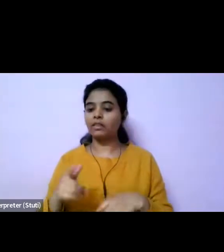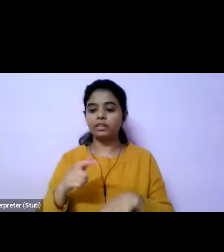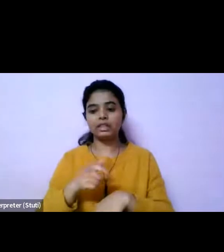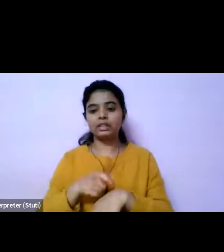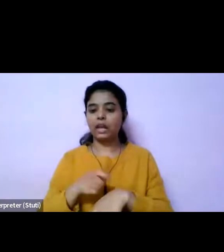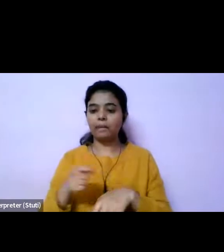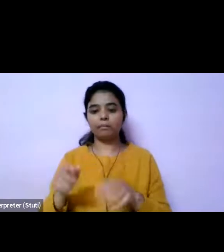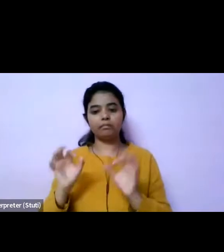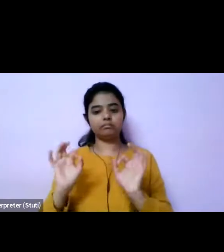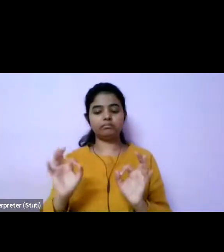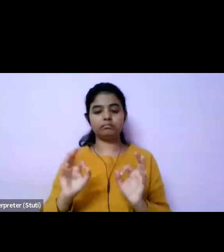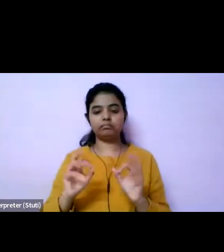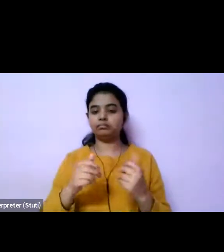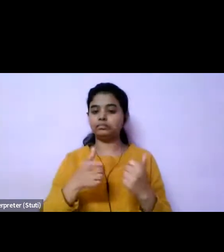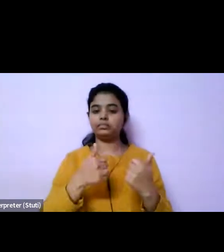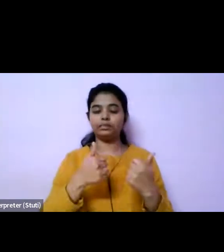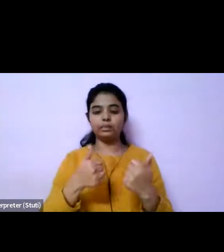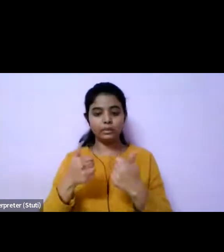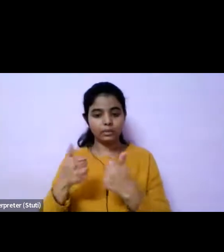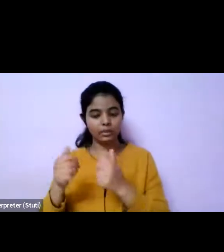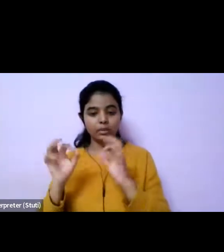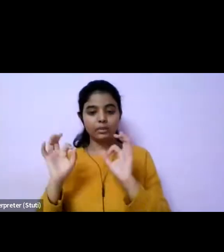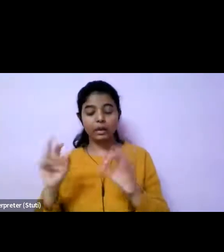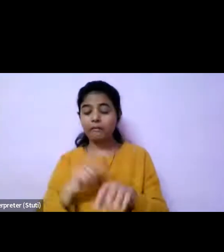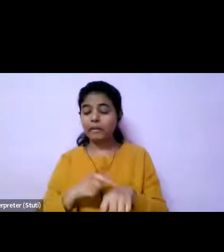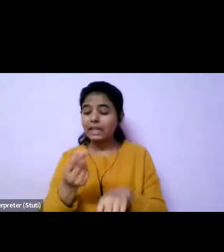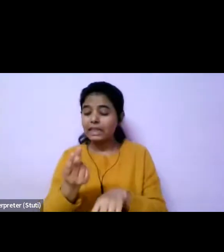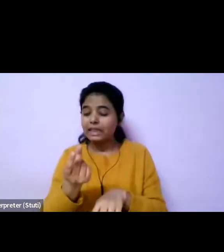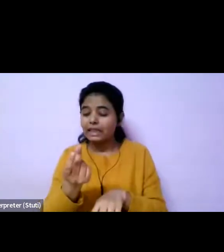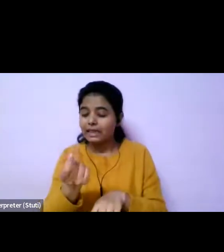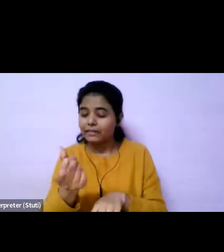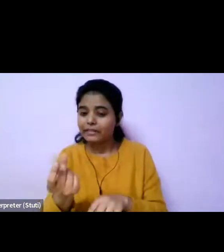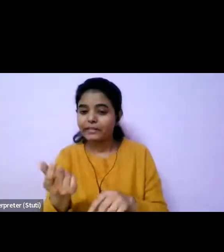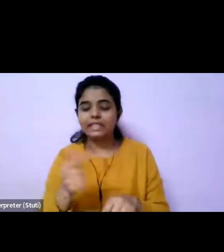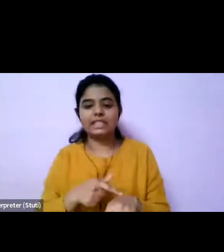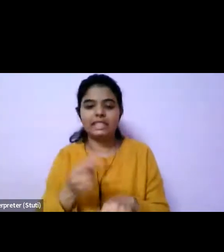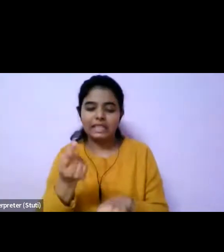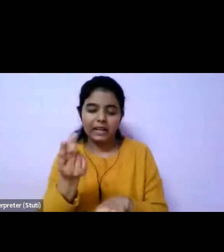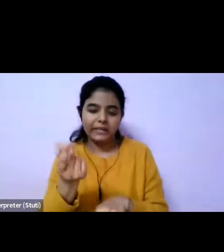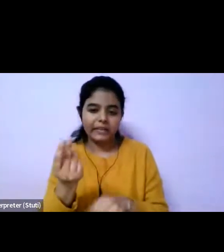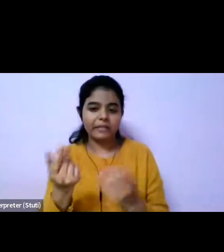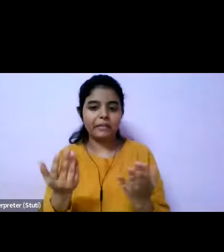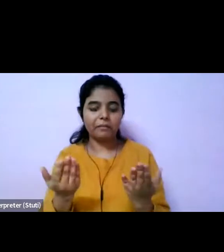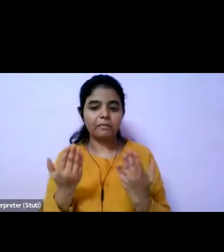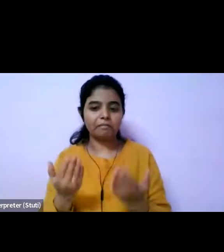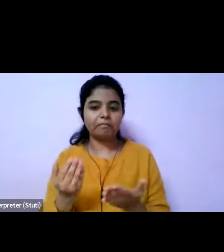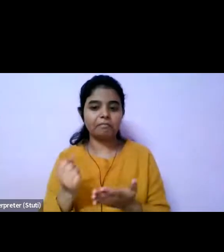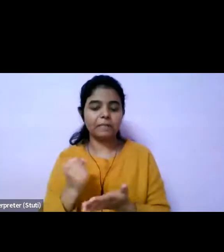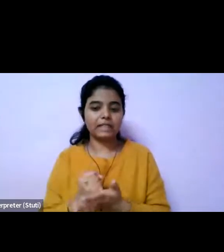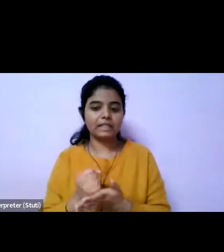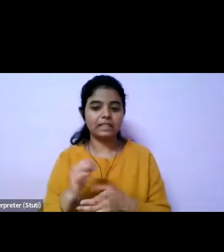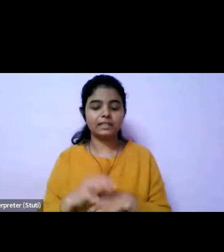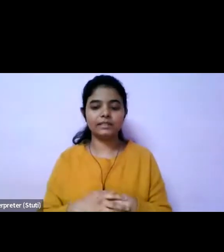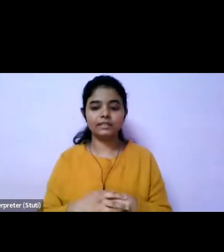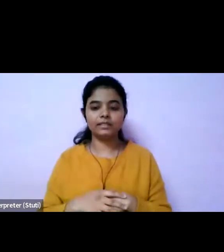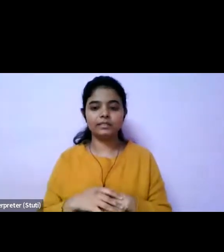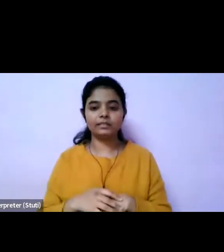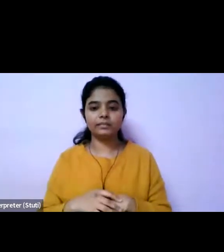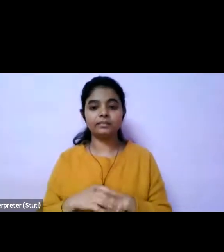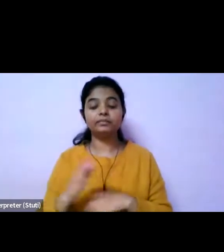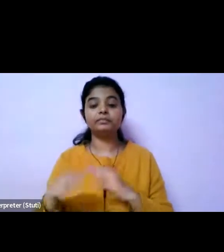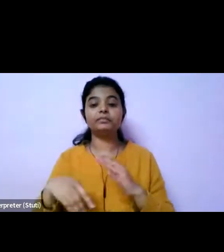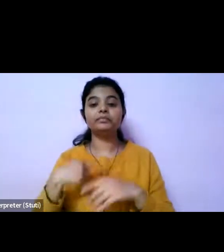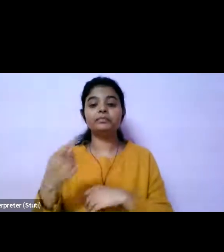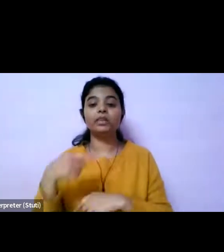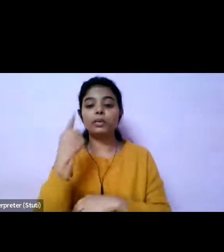think we now need to hurry up a little bit, just a little bit, and move on quickly to the next